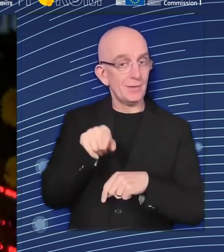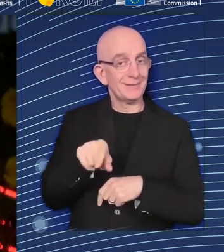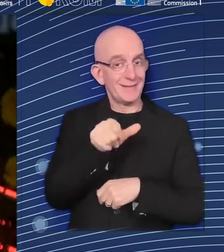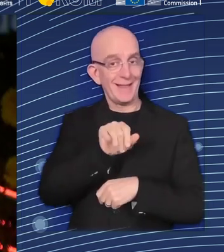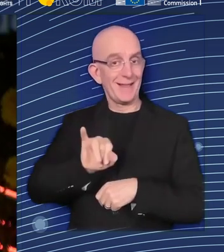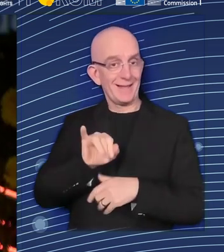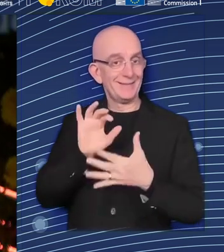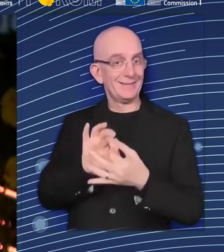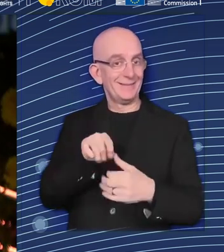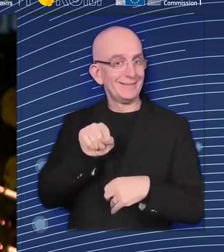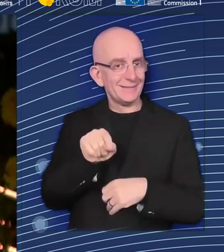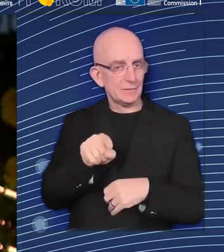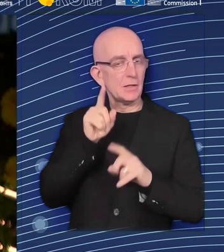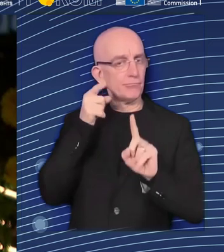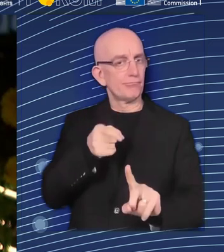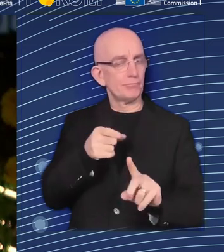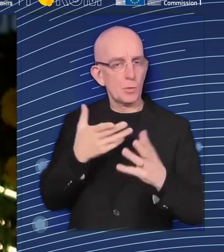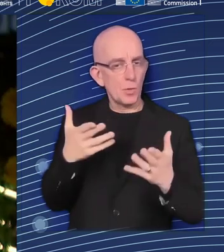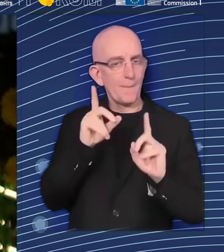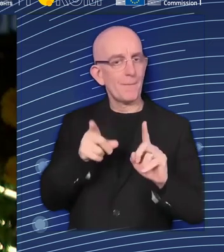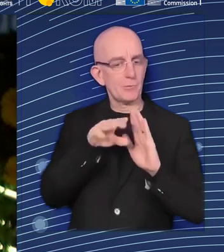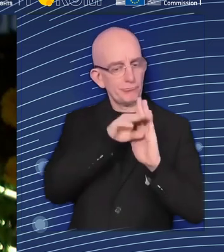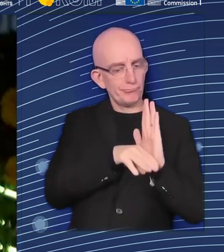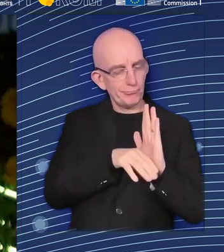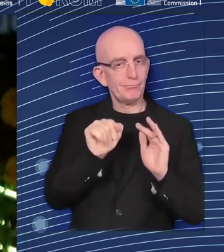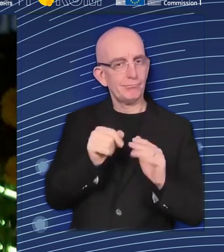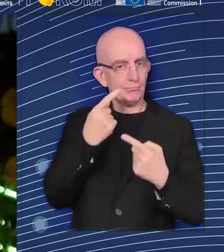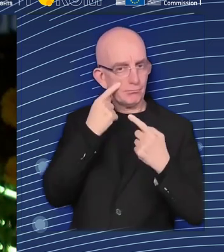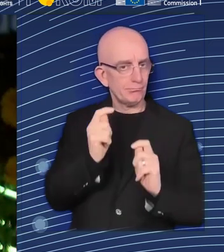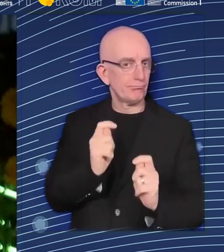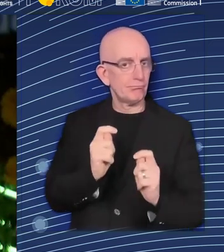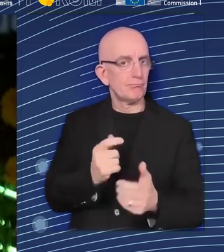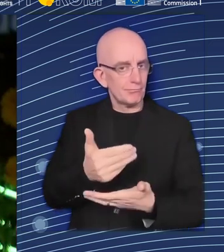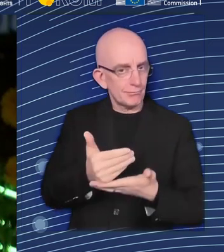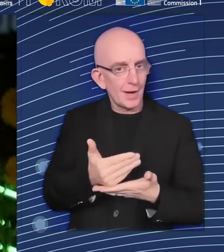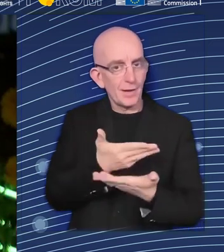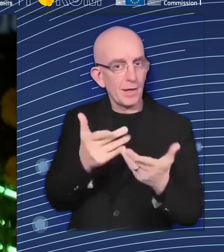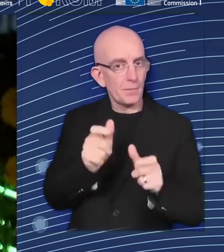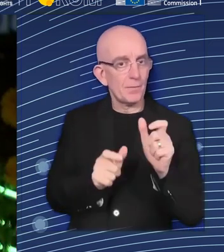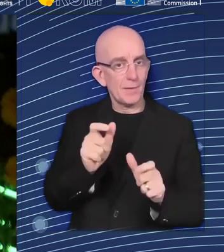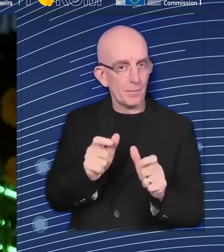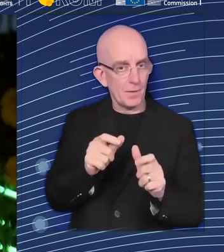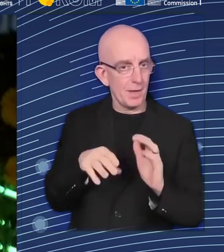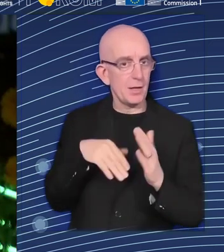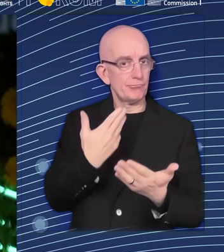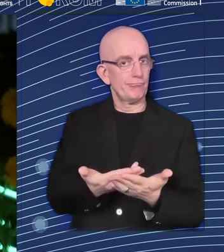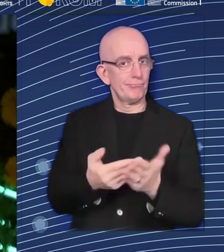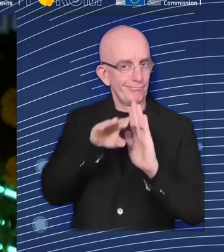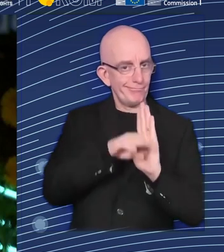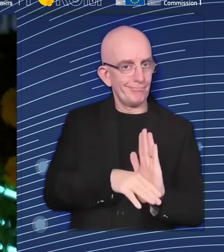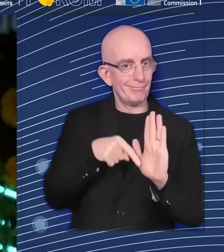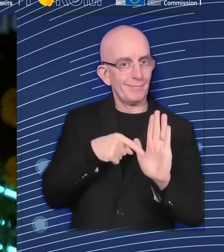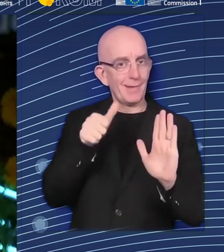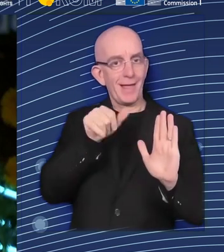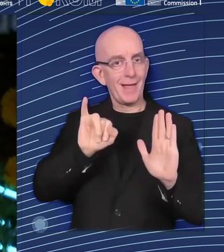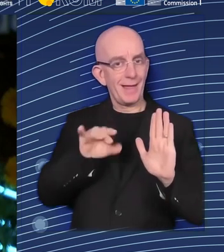policies focused on developing policies driven by data. And lastly, the session on the future of European funds